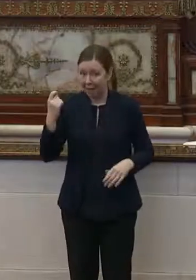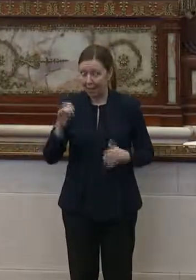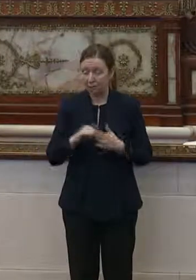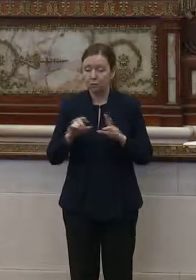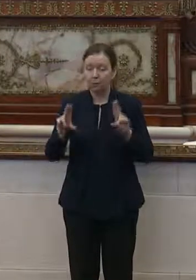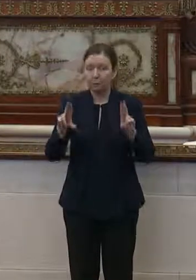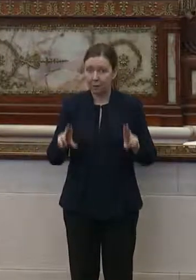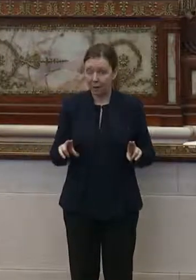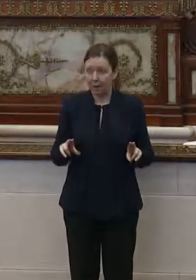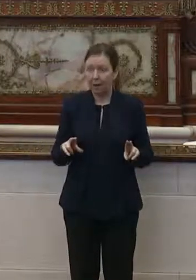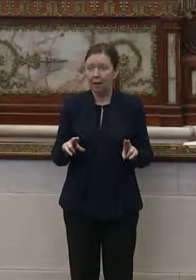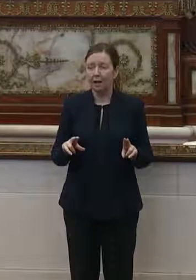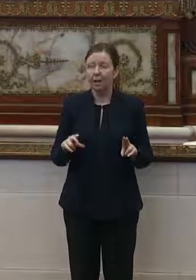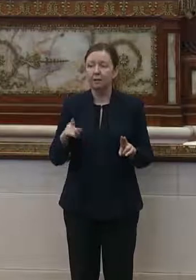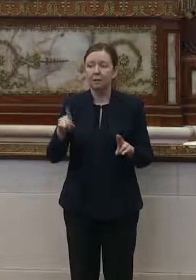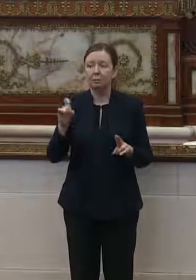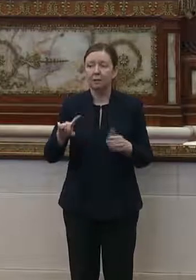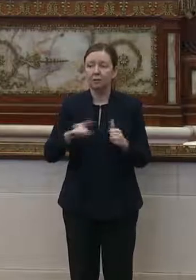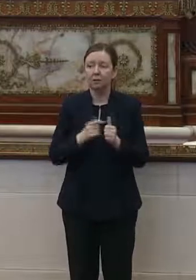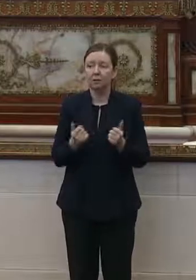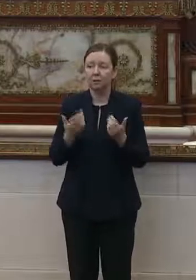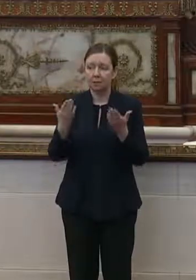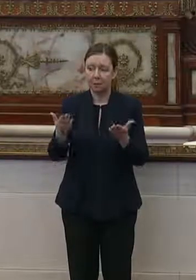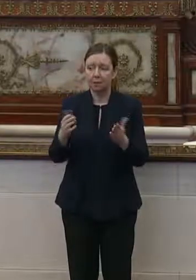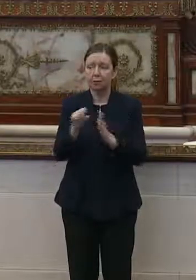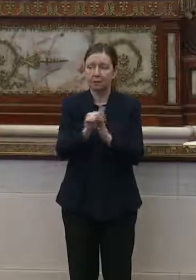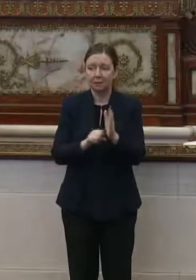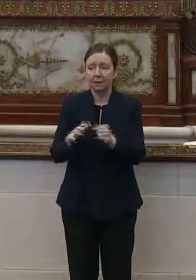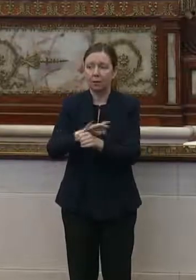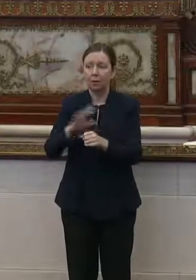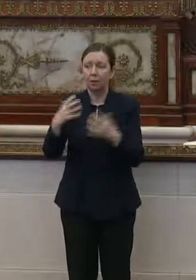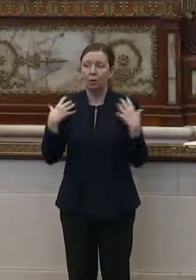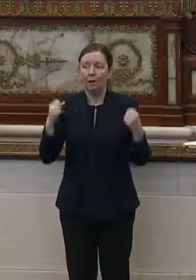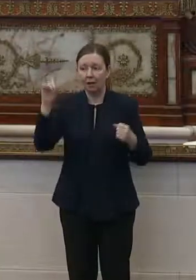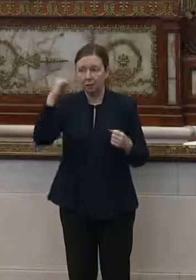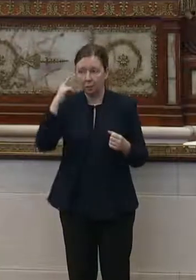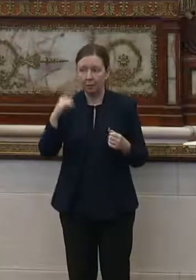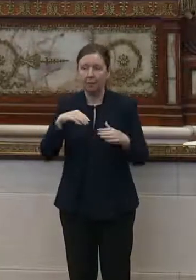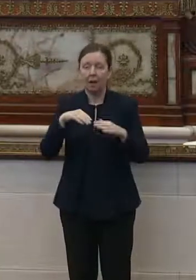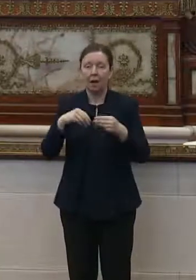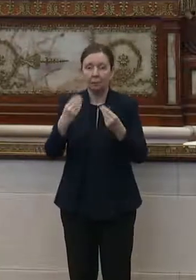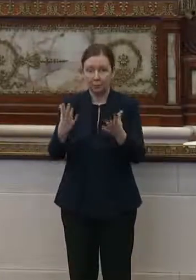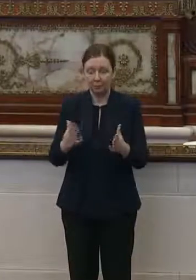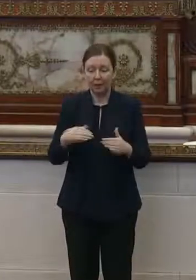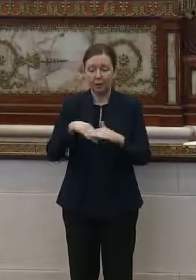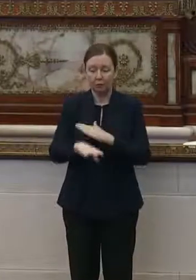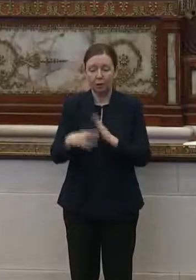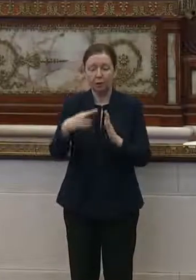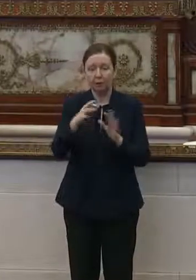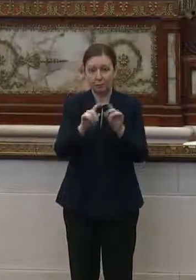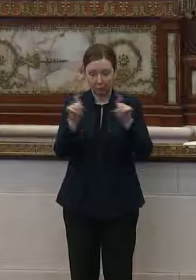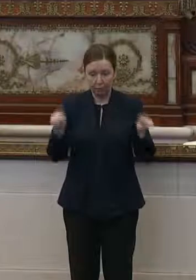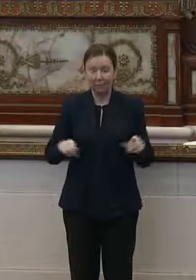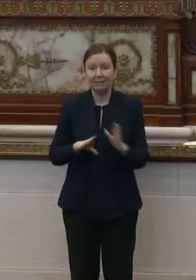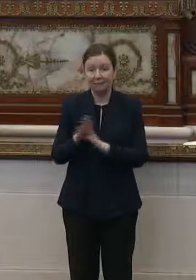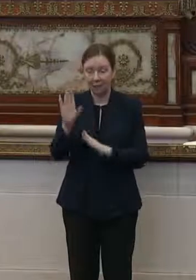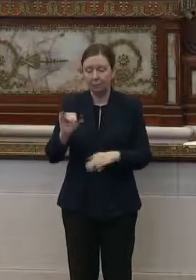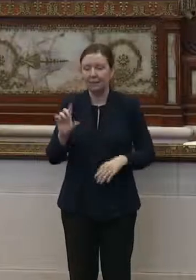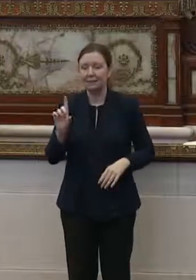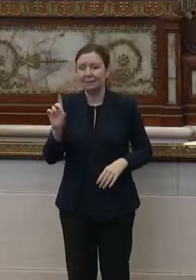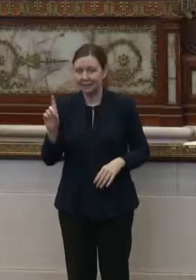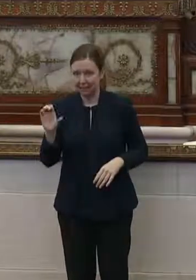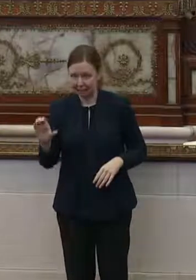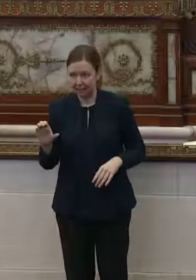apply, interstate providers must first submit to state or local health departments a provider enrollment form developed by the CDC. In Philadelphia,